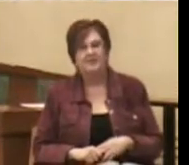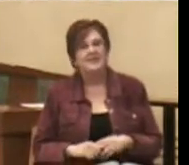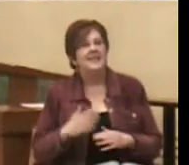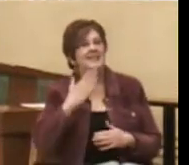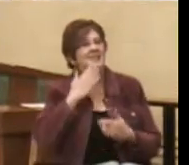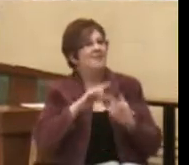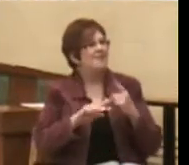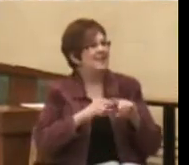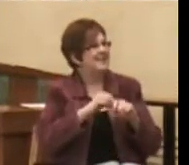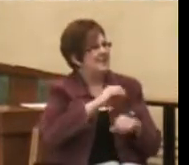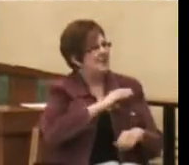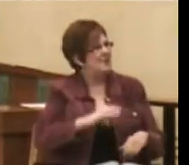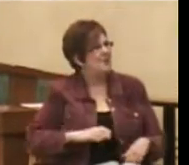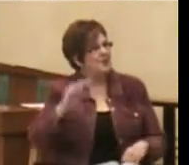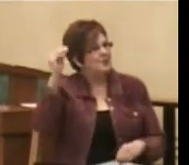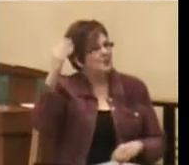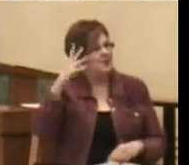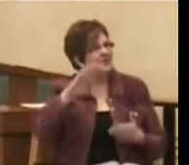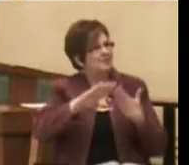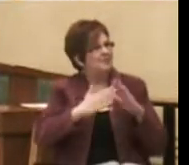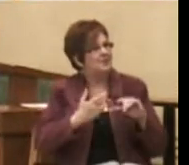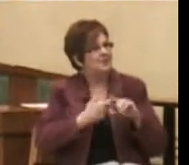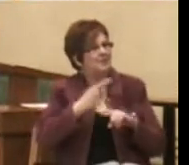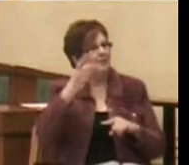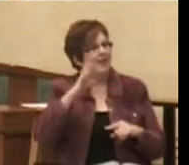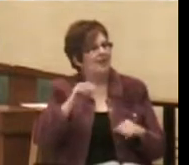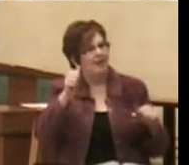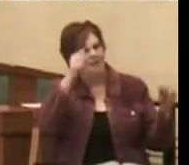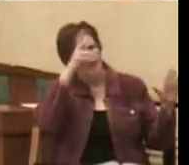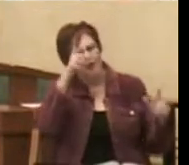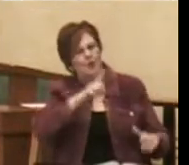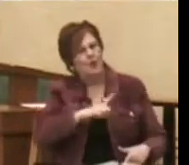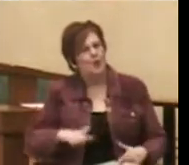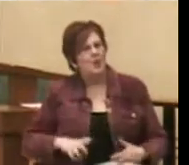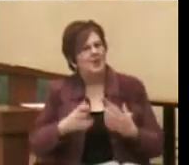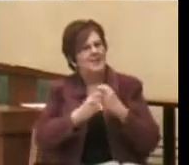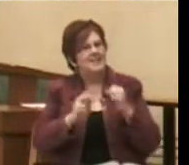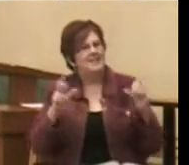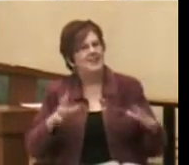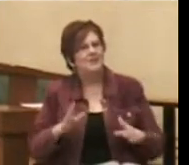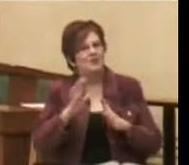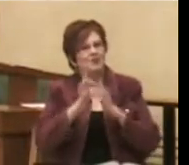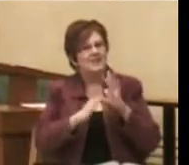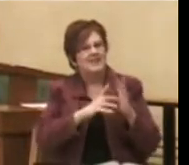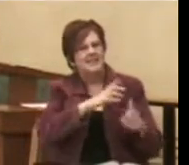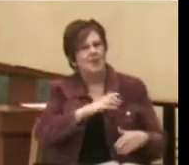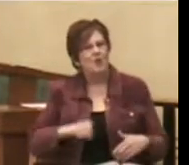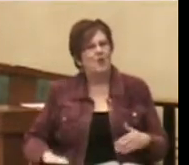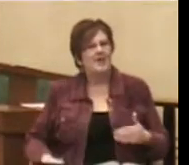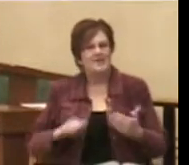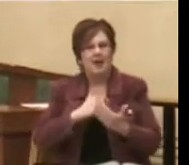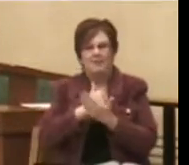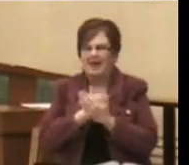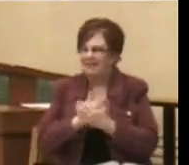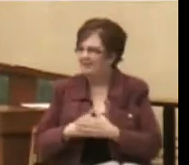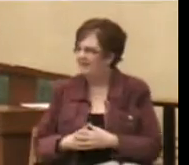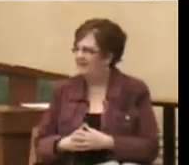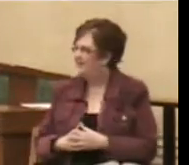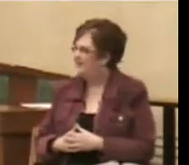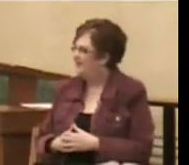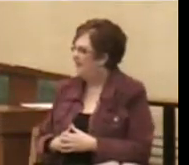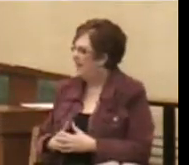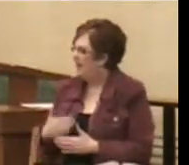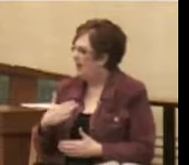Dear friends in Christ, grace to you and peace from God our Father and our Lord and Savior, Jesus the Christ. Amen.